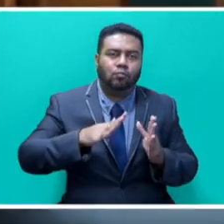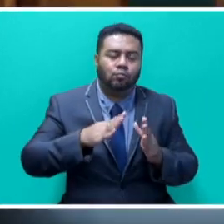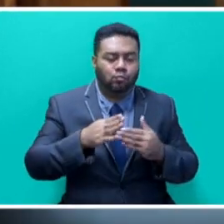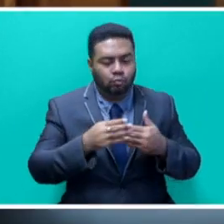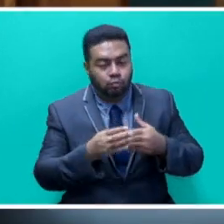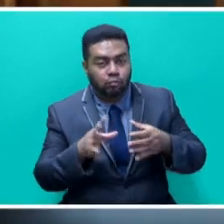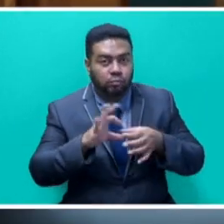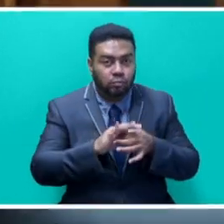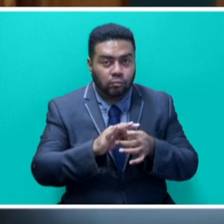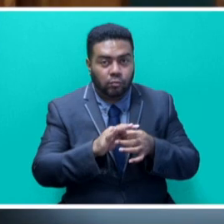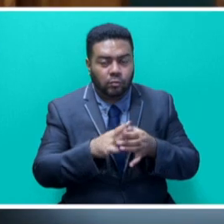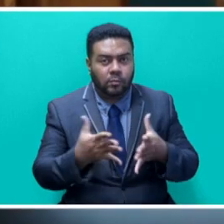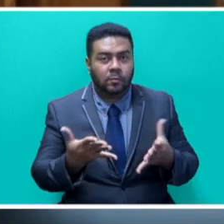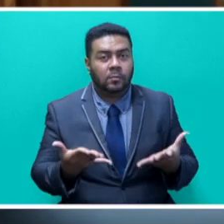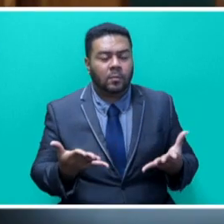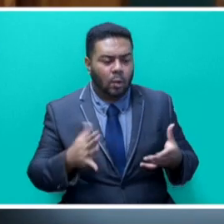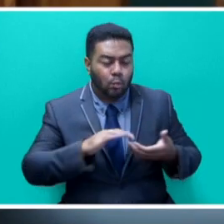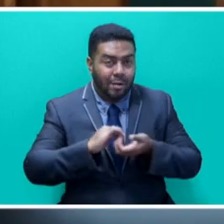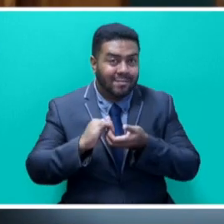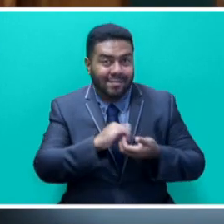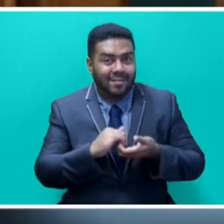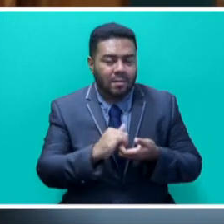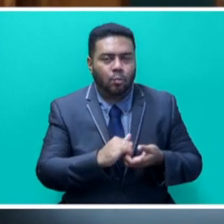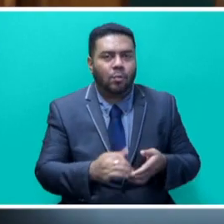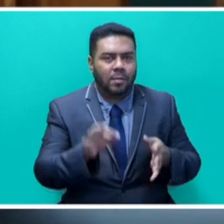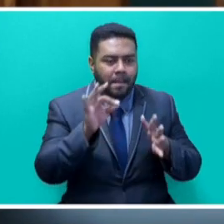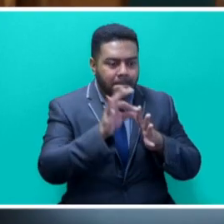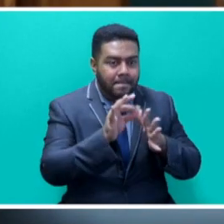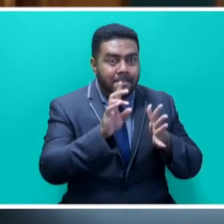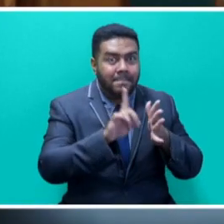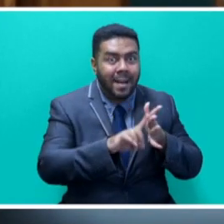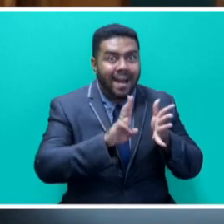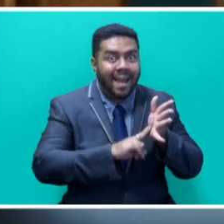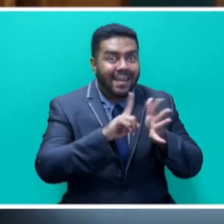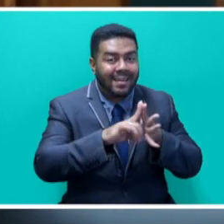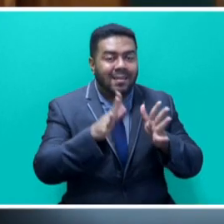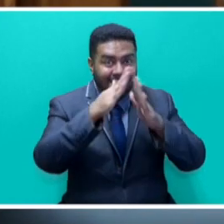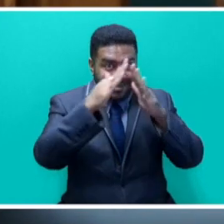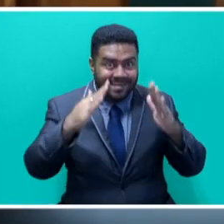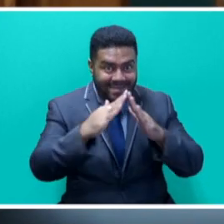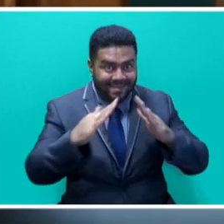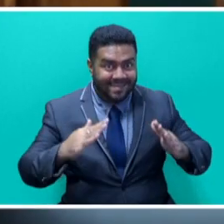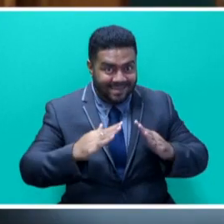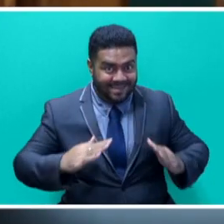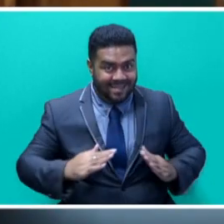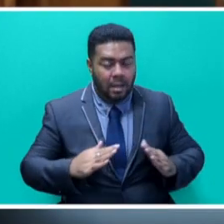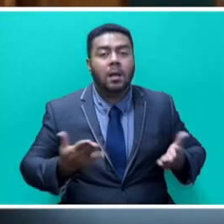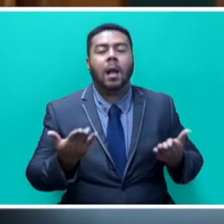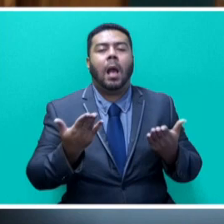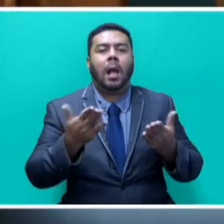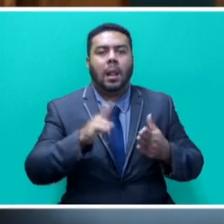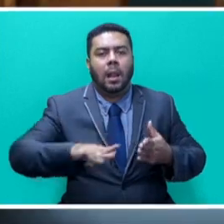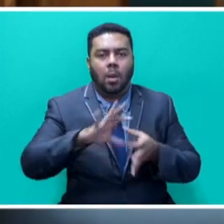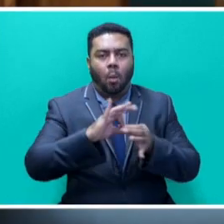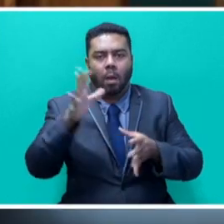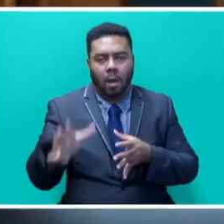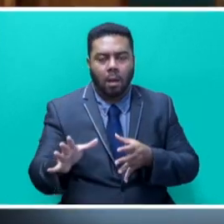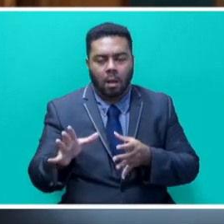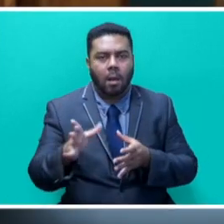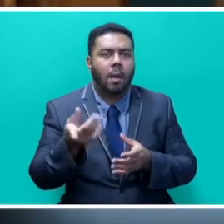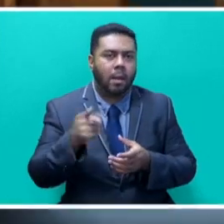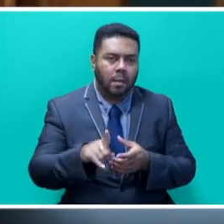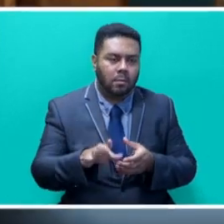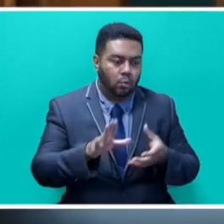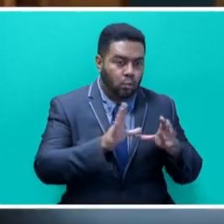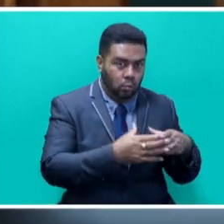industry and the pine landowners. The group shares information in an open and transparent manner, something that was